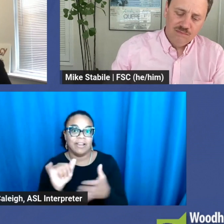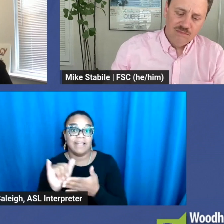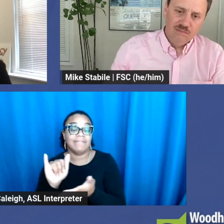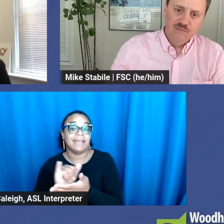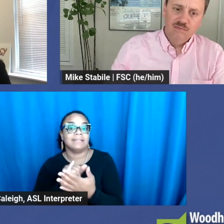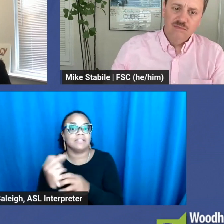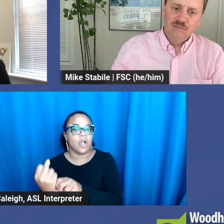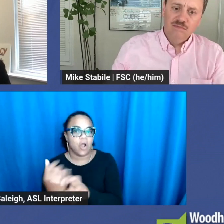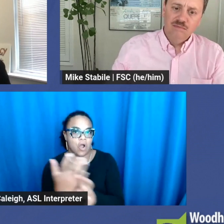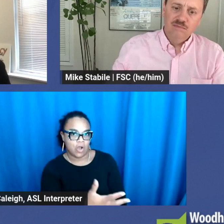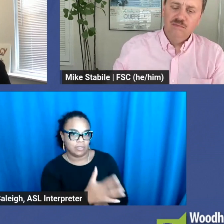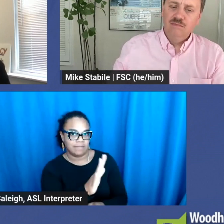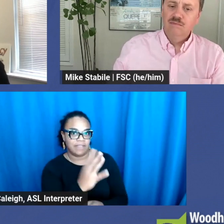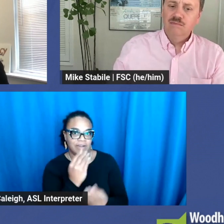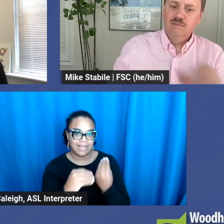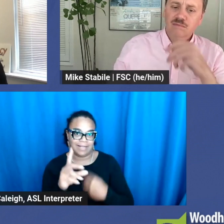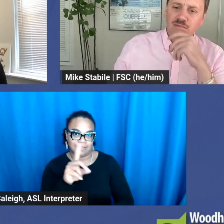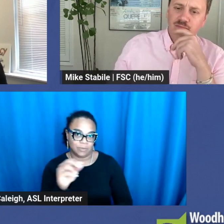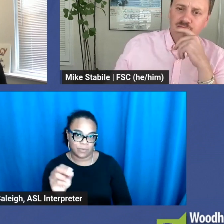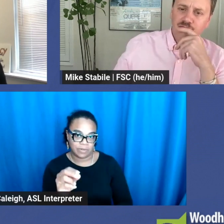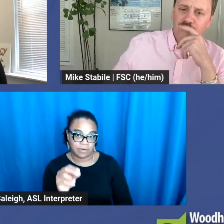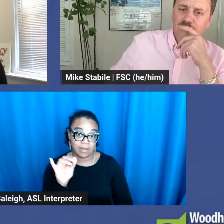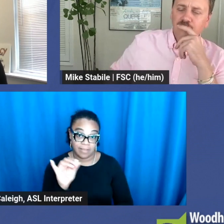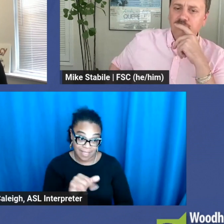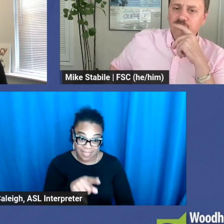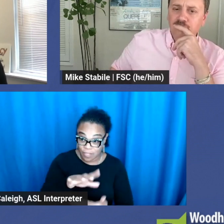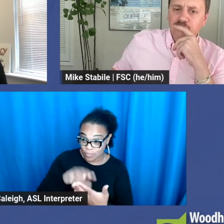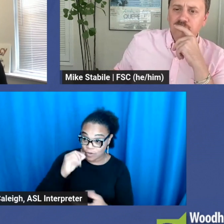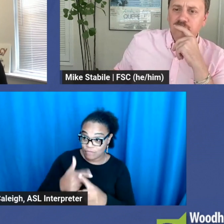from social media, and that it's not that the kind of